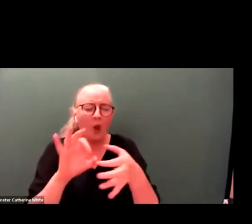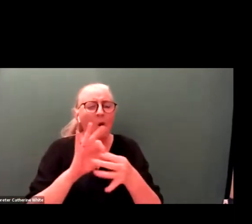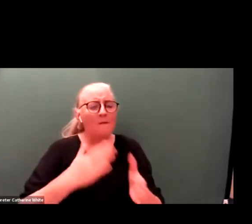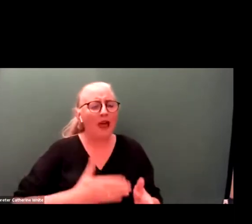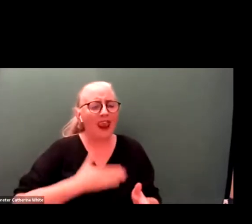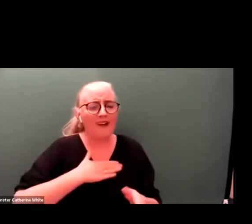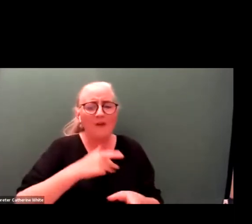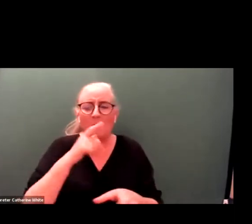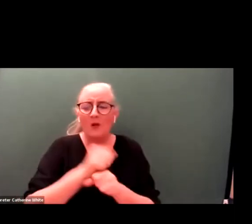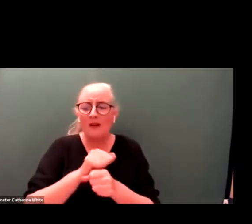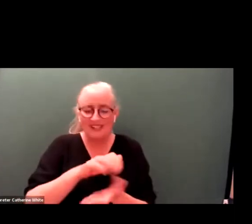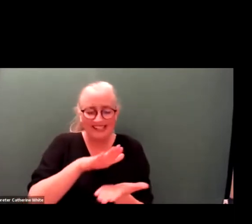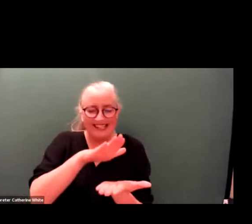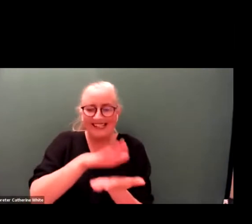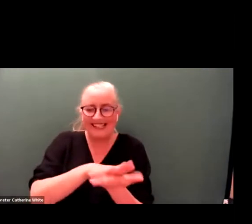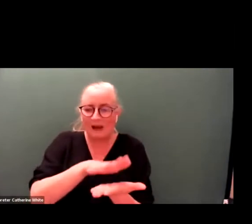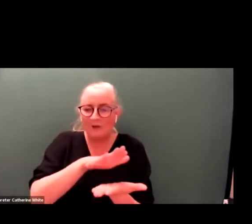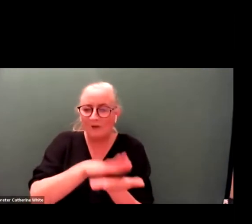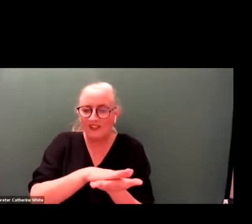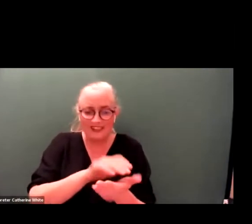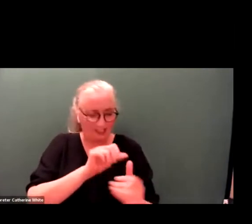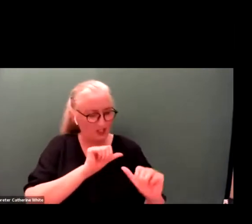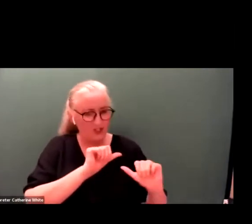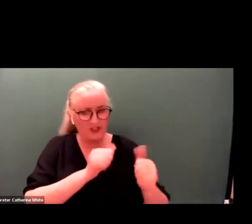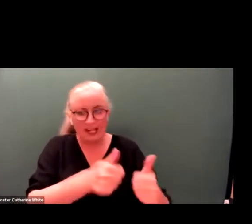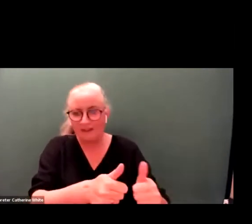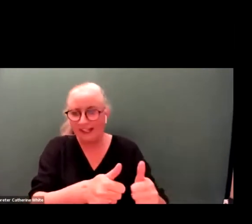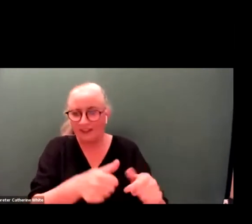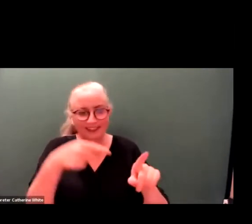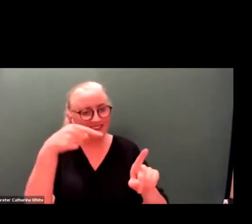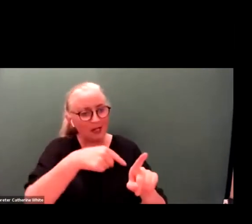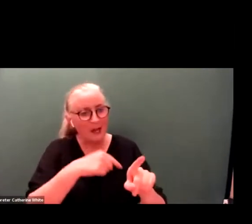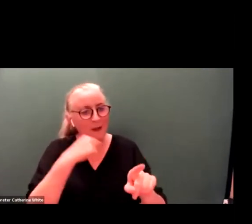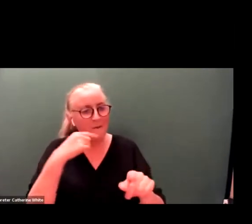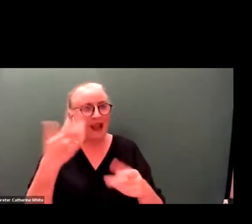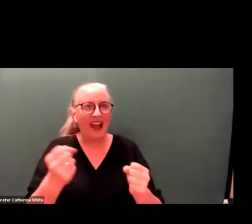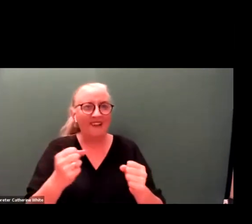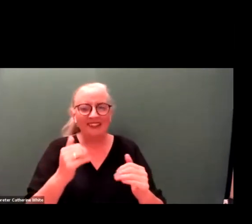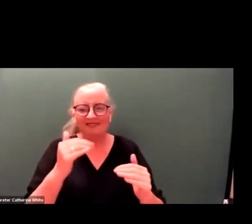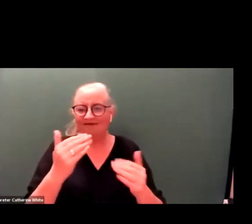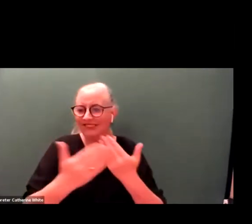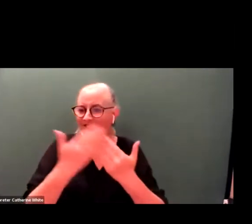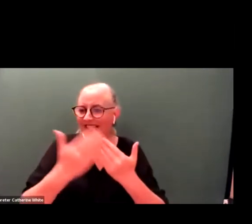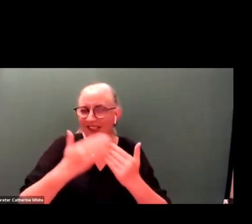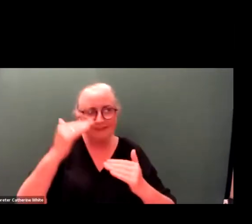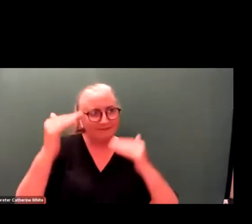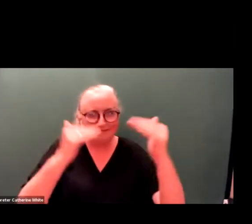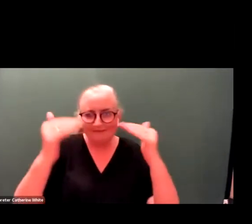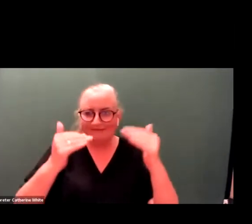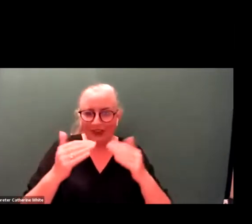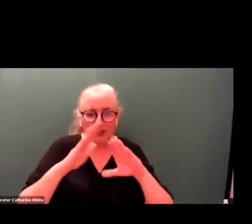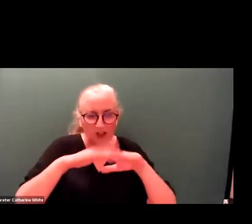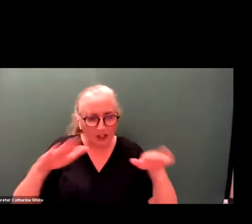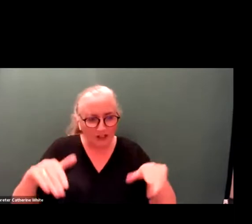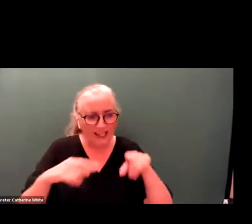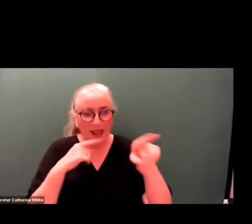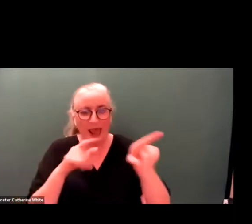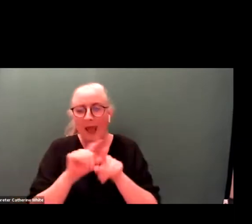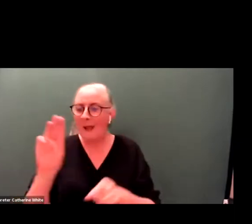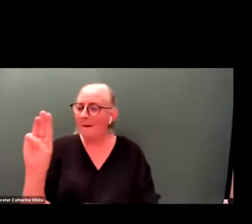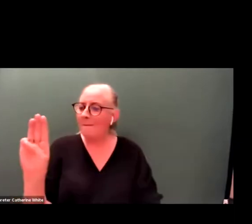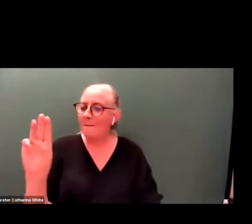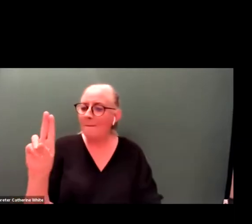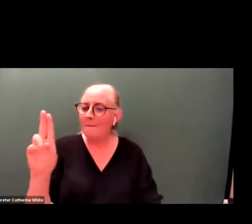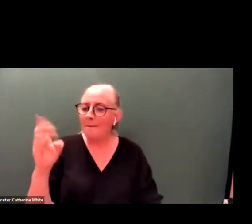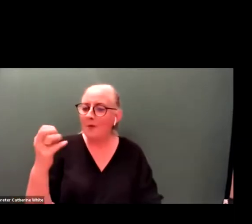sandwich generation, and that refers to a time in life where women have maybe teenage children. So they say puberty is a bit like a reverse